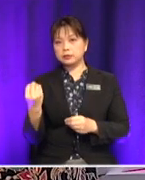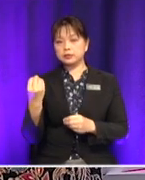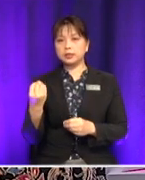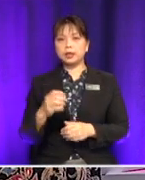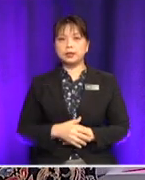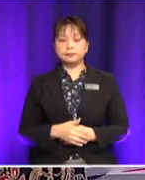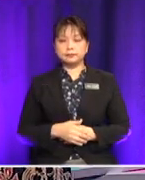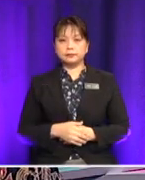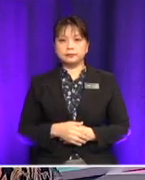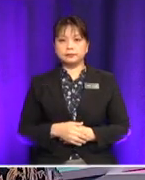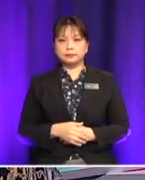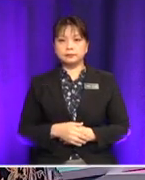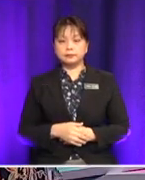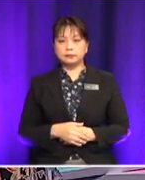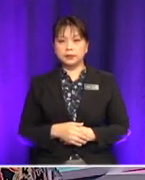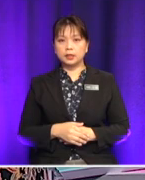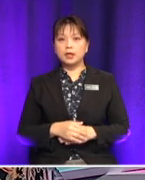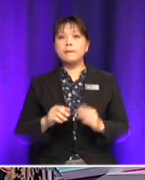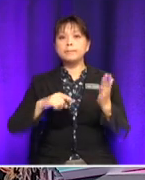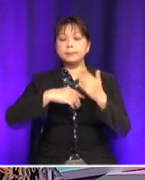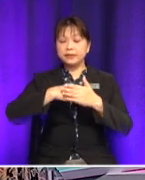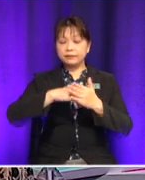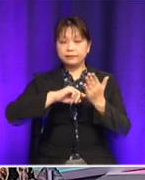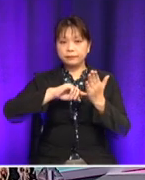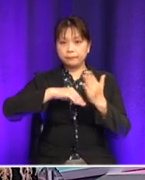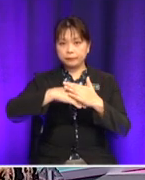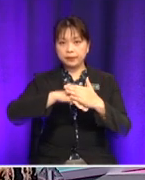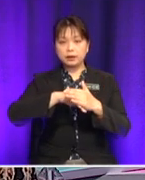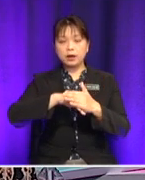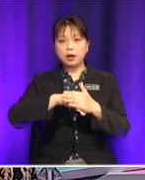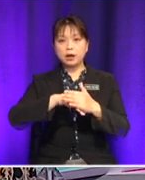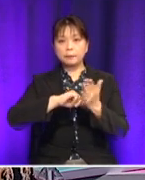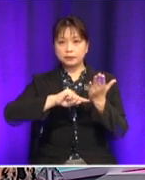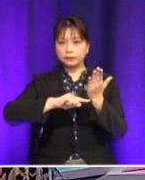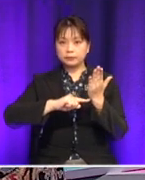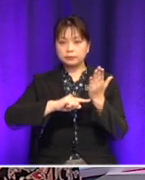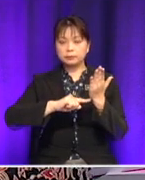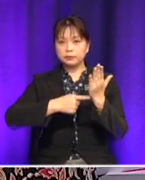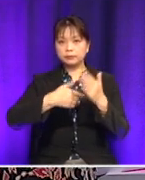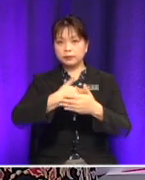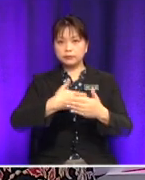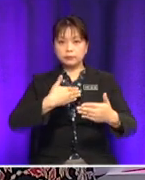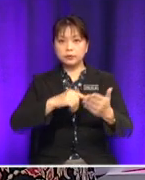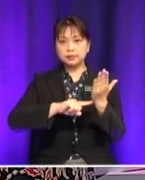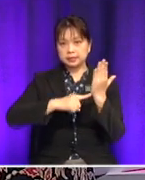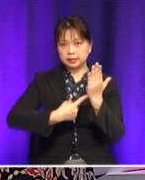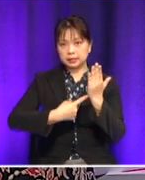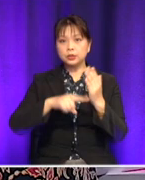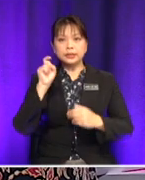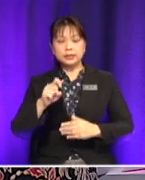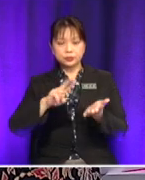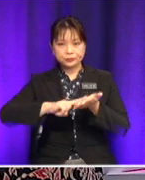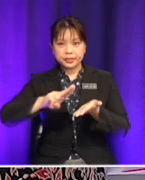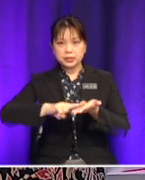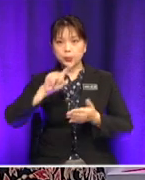prepare mentally on what to expect. Mm-hmm. All right? Okay, come, guys. The first question, what are the first sentence?